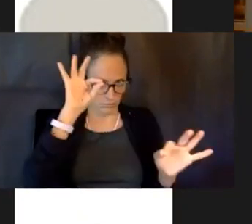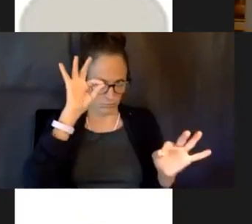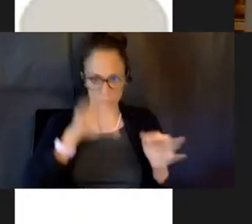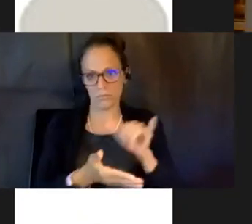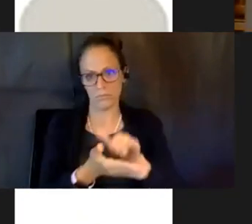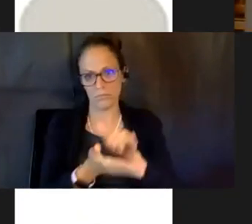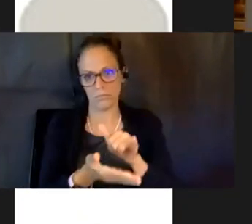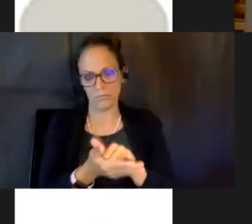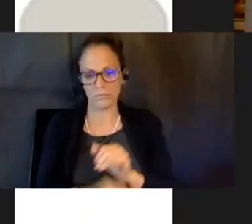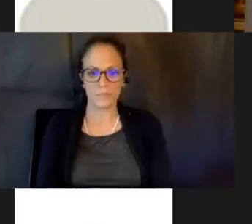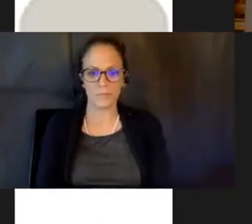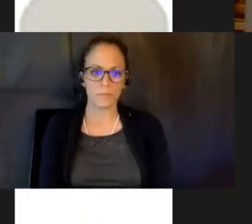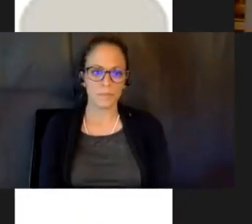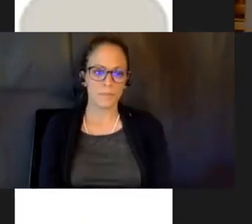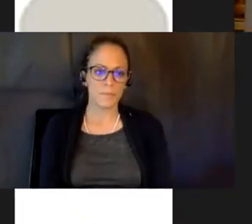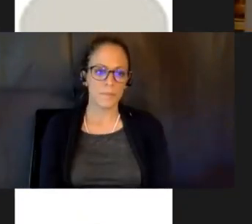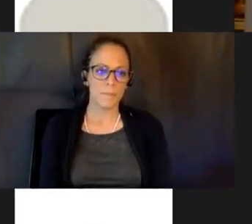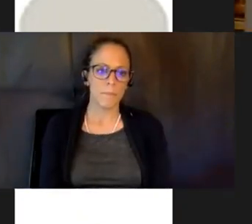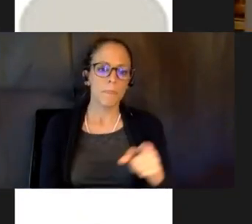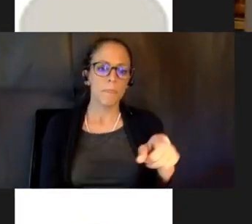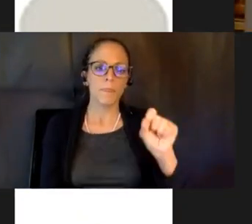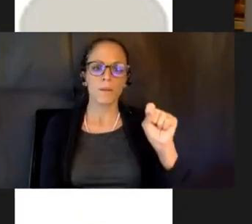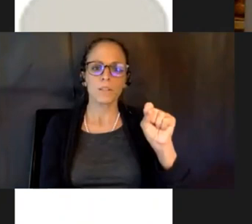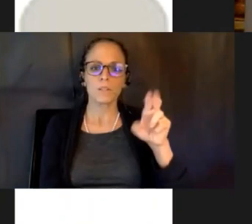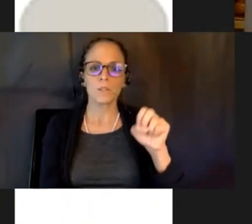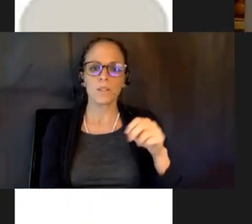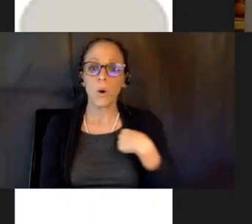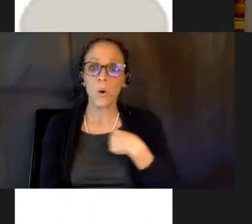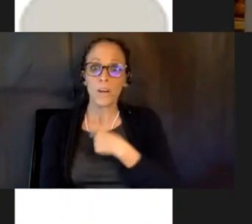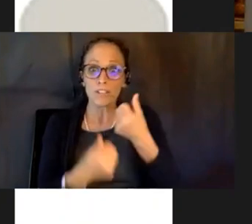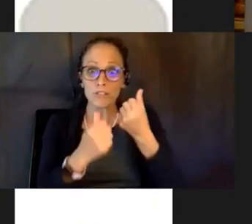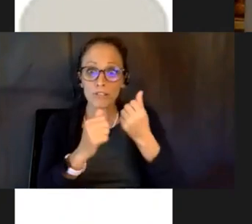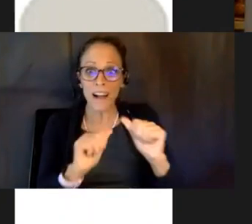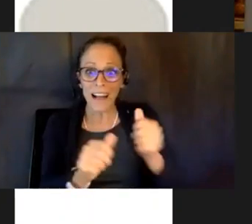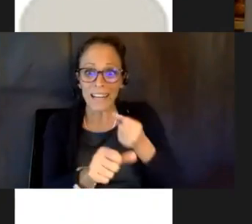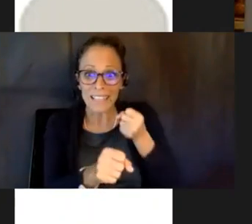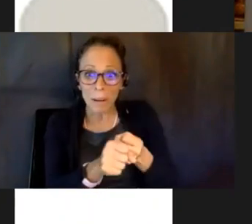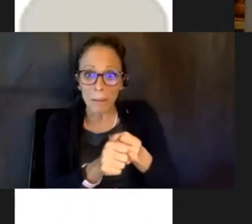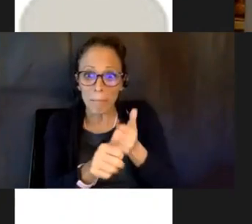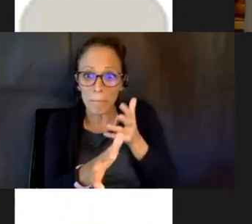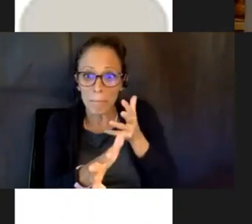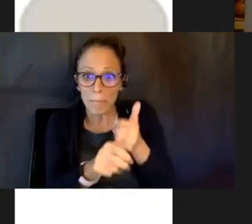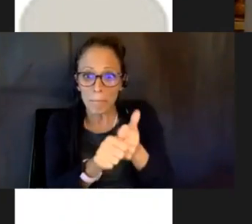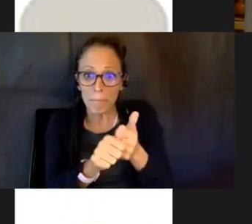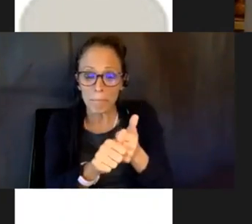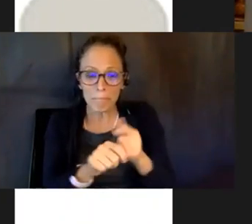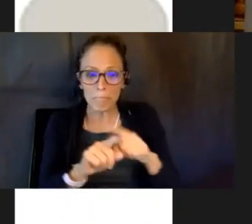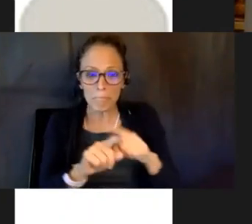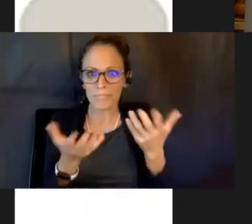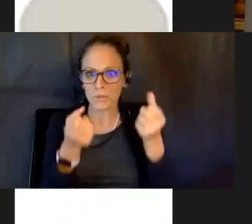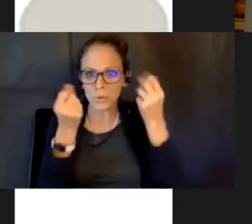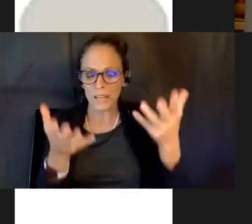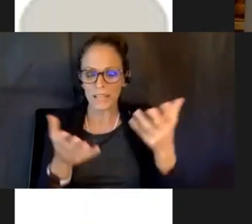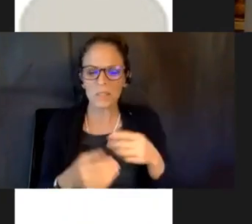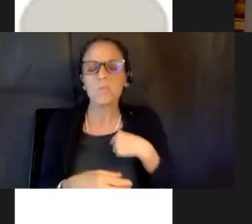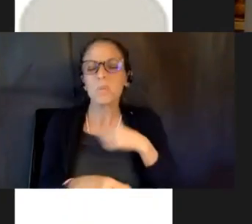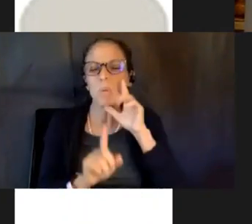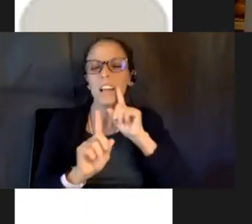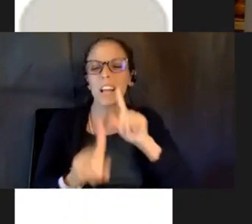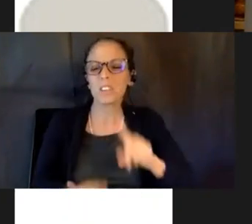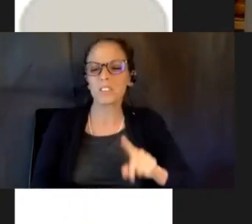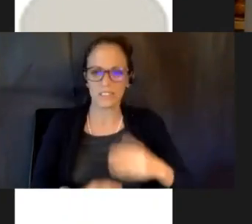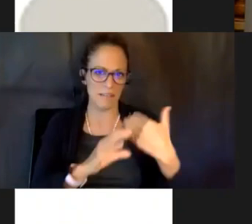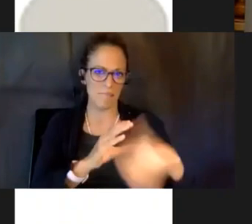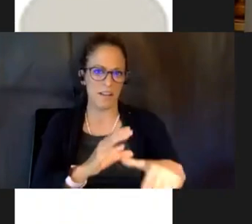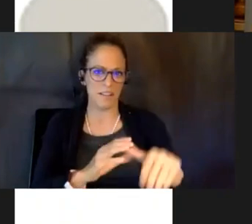We tried to keep up. There were so many good questions. I think Stevie's going to download and we'll get those questions to you in your